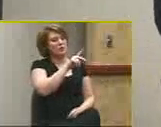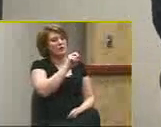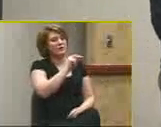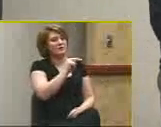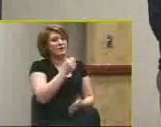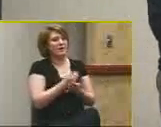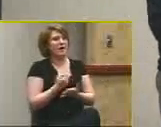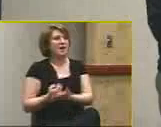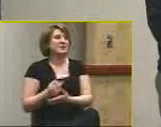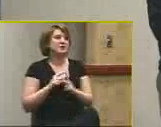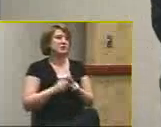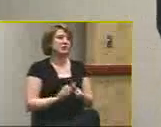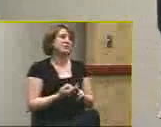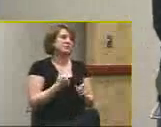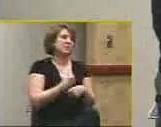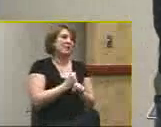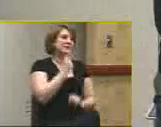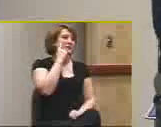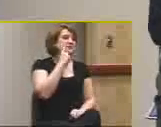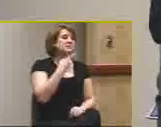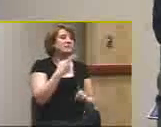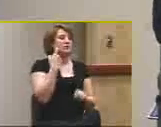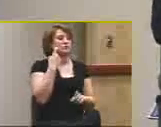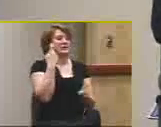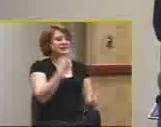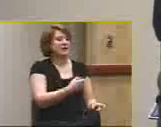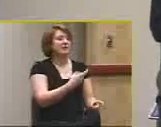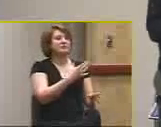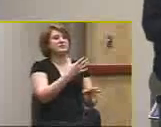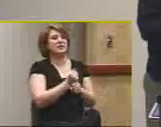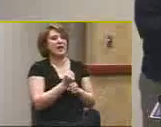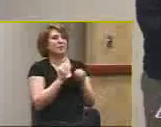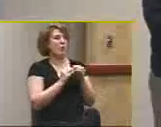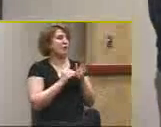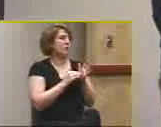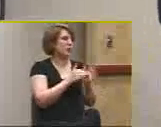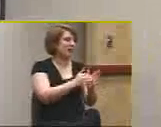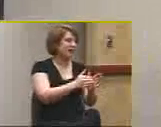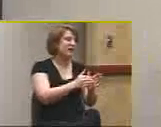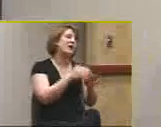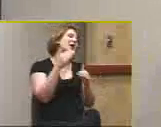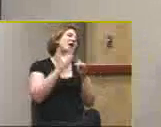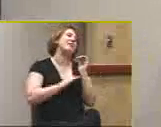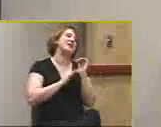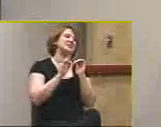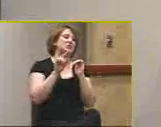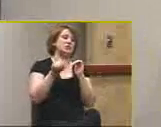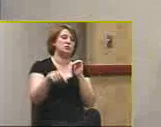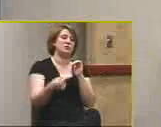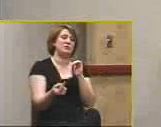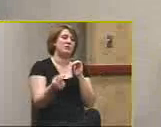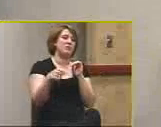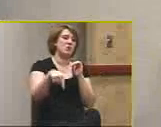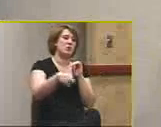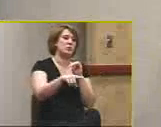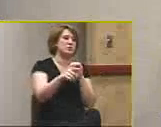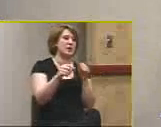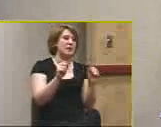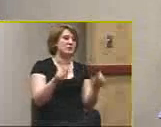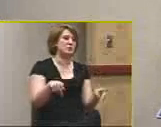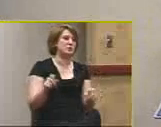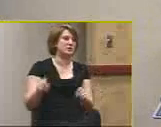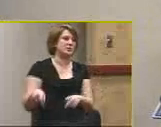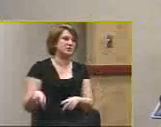starts to make sense, because it allows you to give and take much more frequently than just those opportunities. So, yeah, then